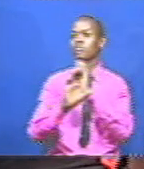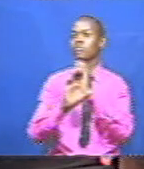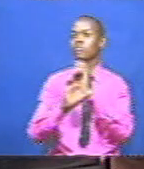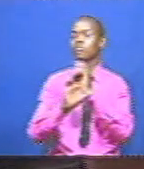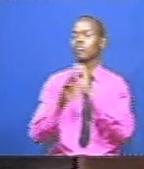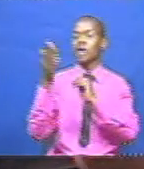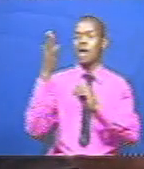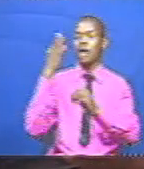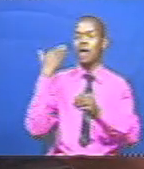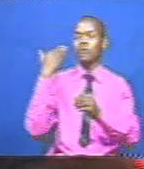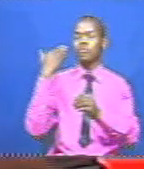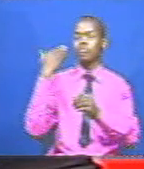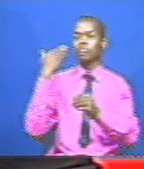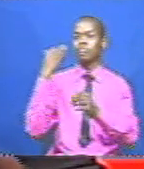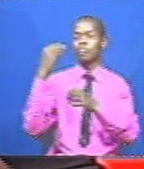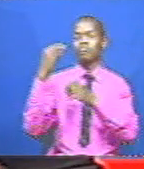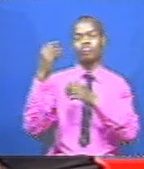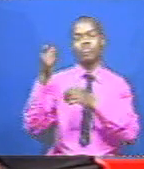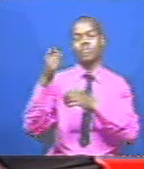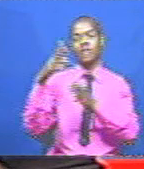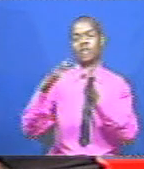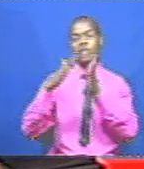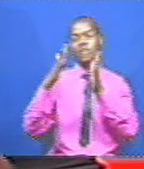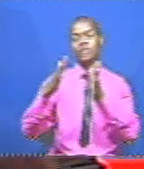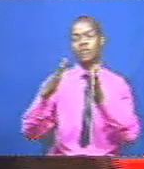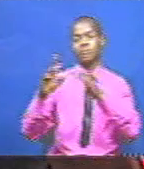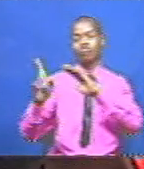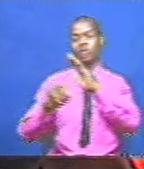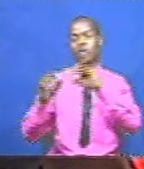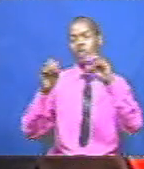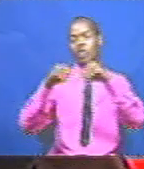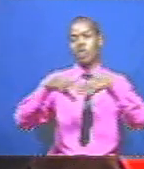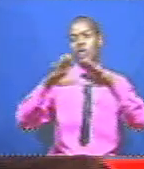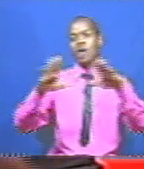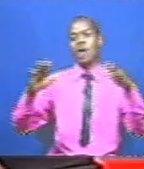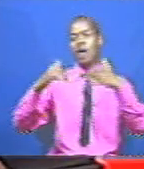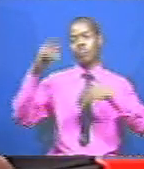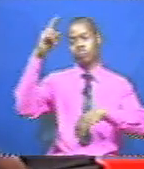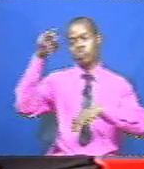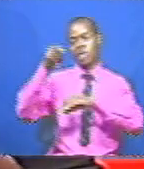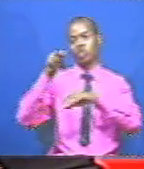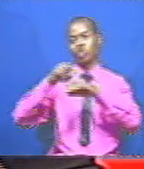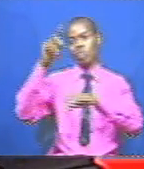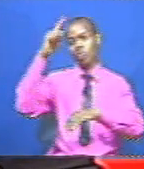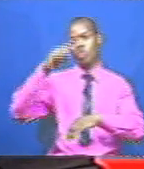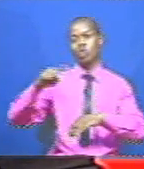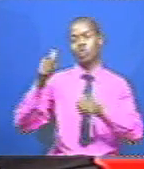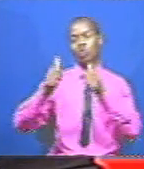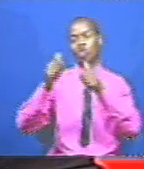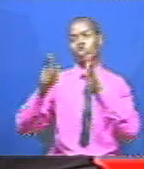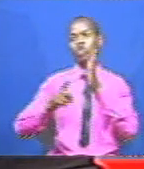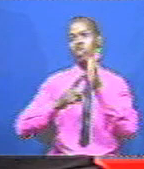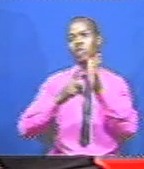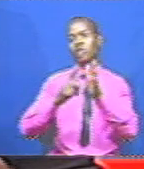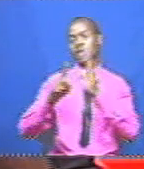last month, in the leadership of the Minister of Devolution, we put in a national policy which consolidated